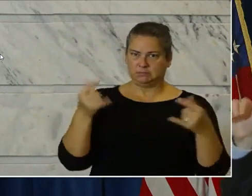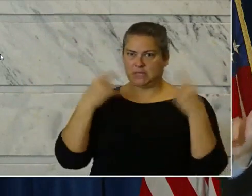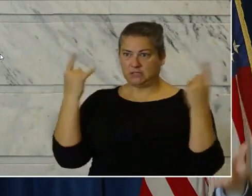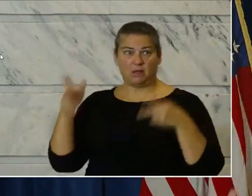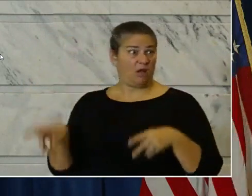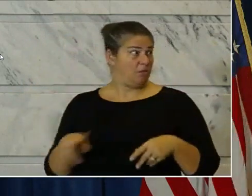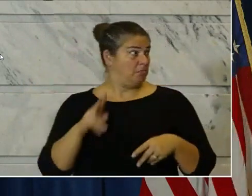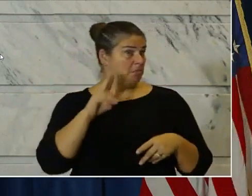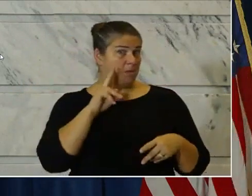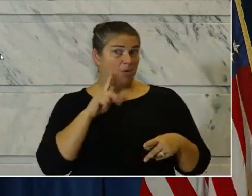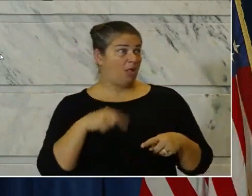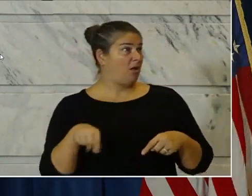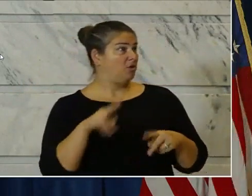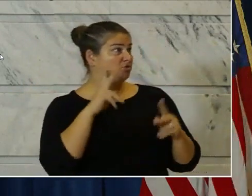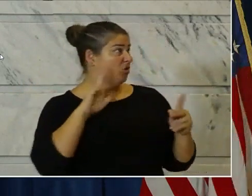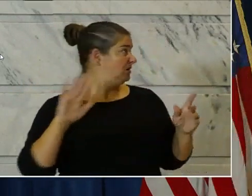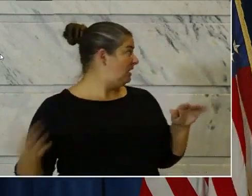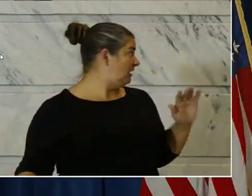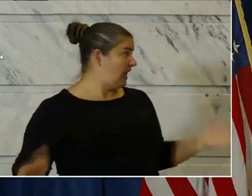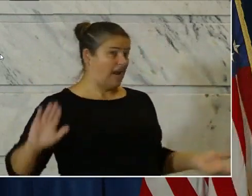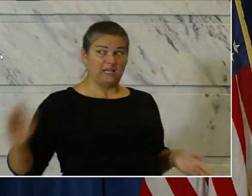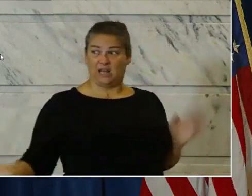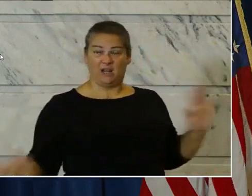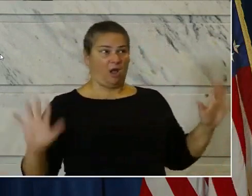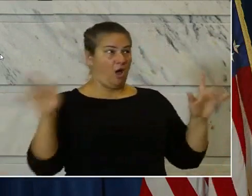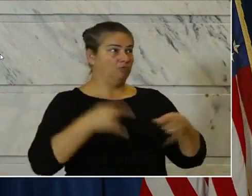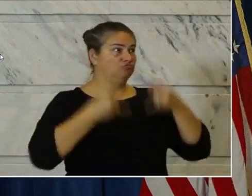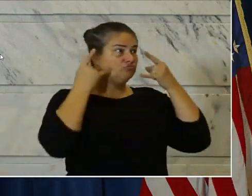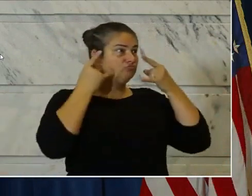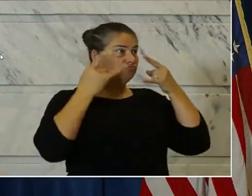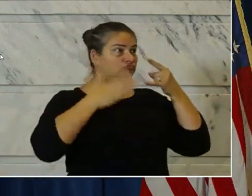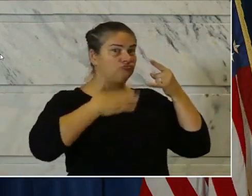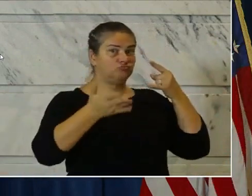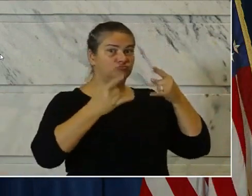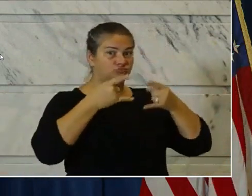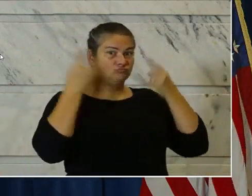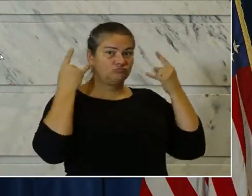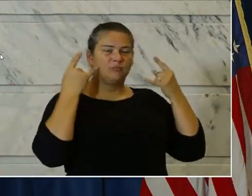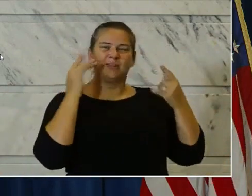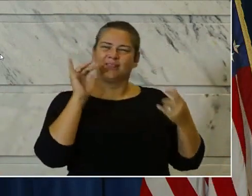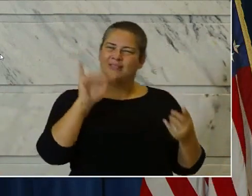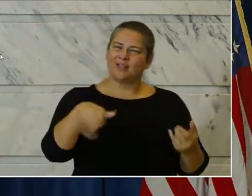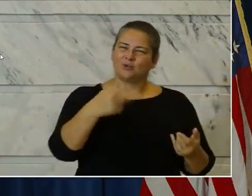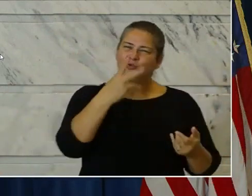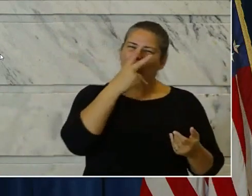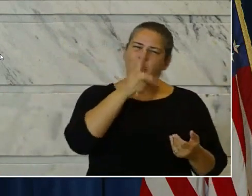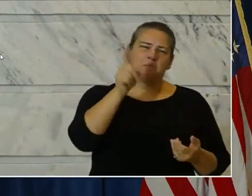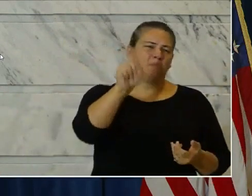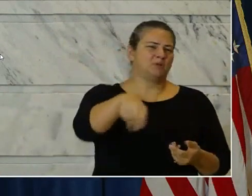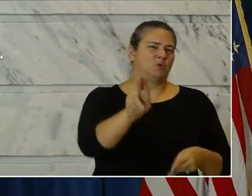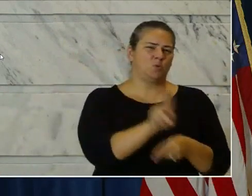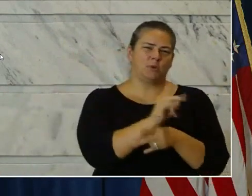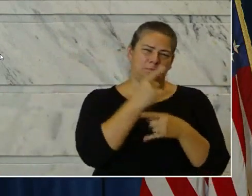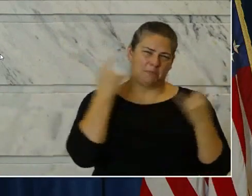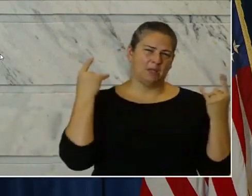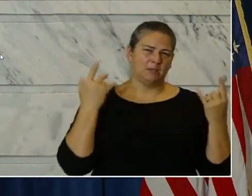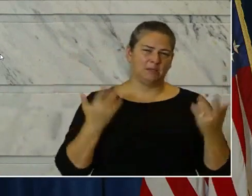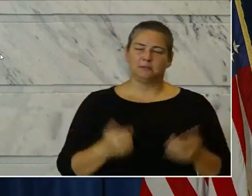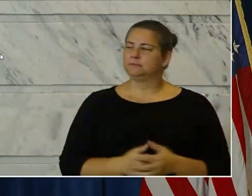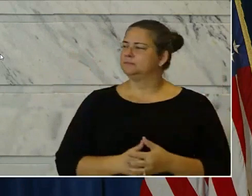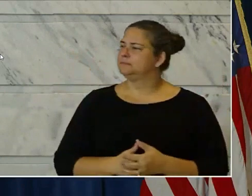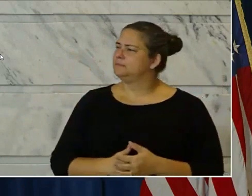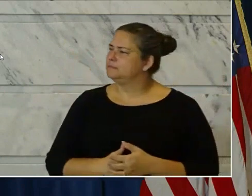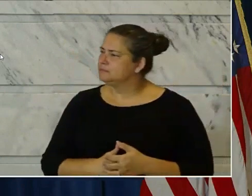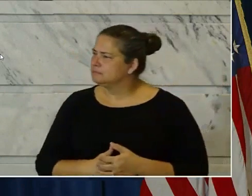happening. You saw a significant decrease. We know they work, but we got to wear them. Going back to the school reporting